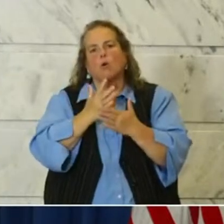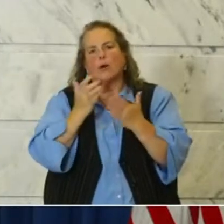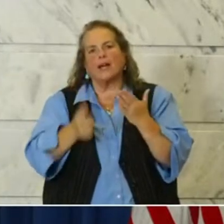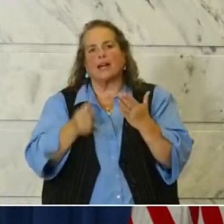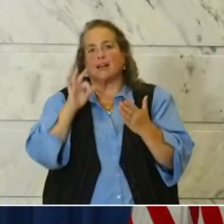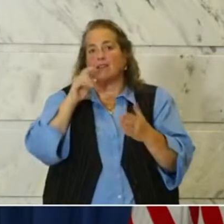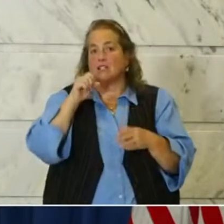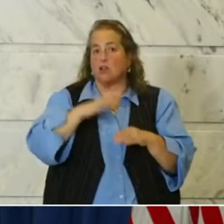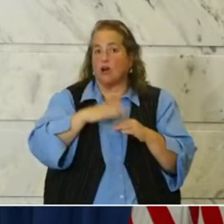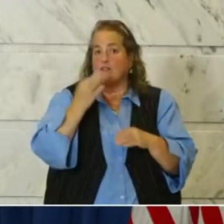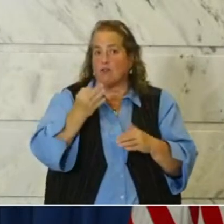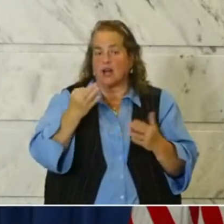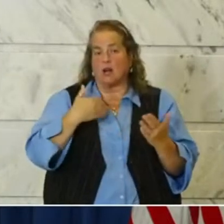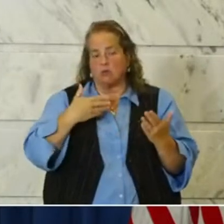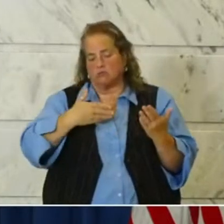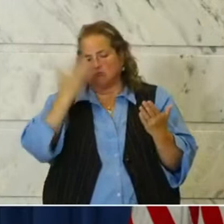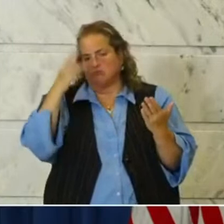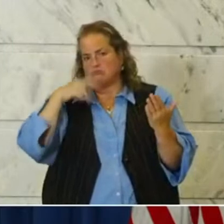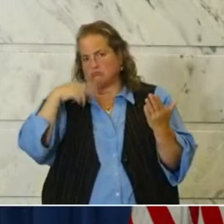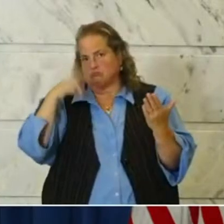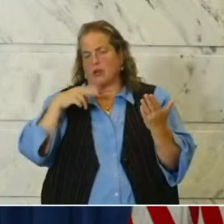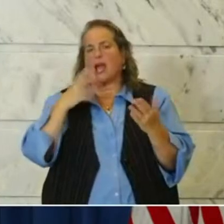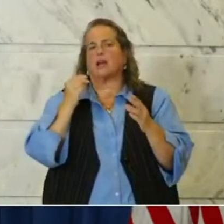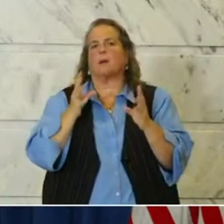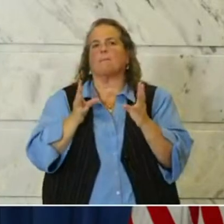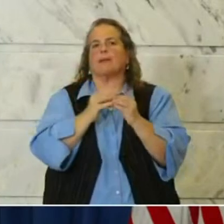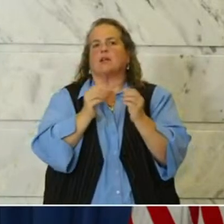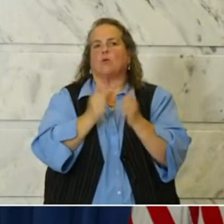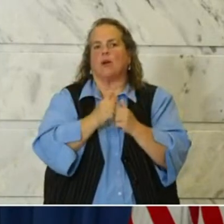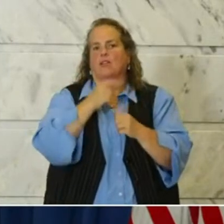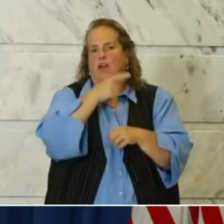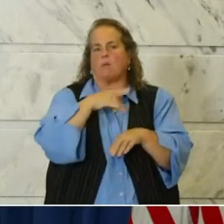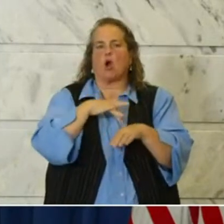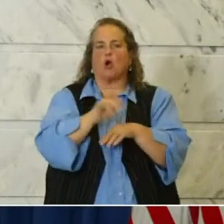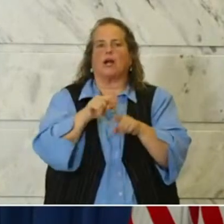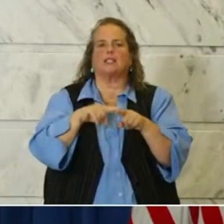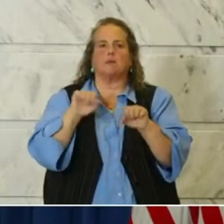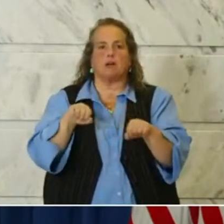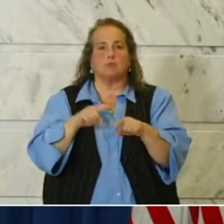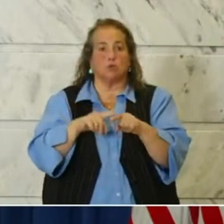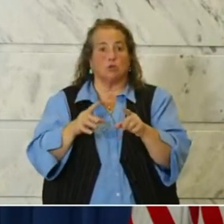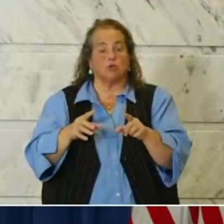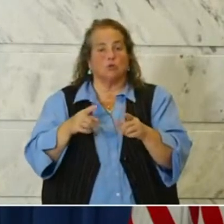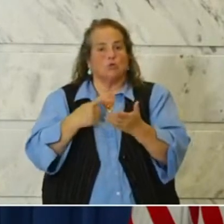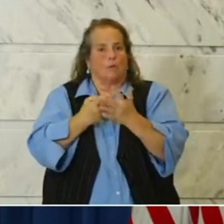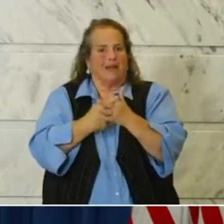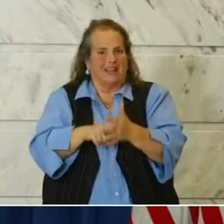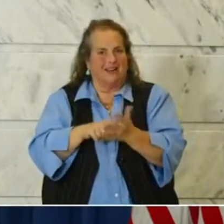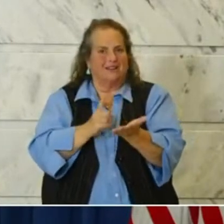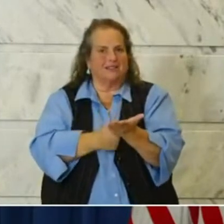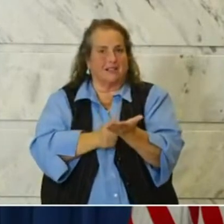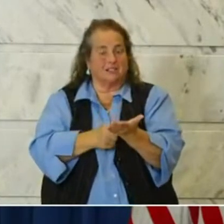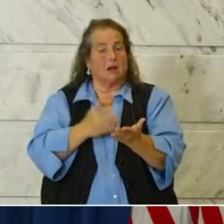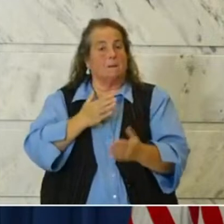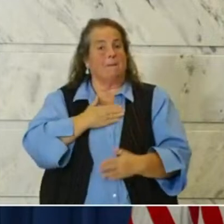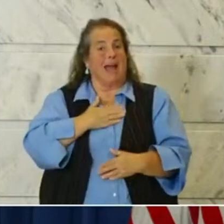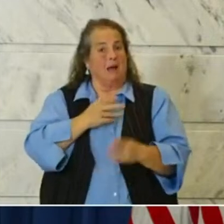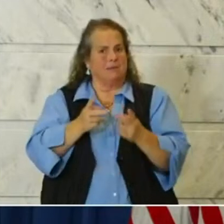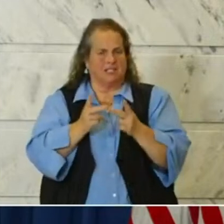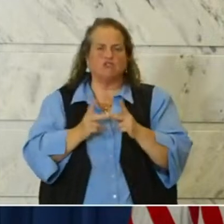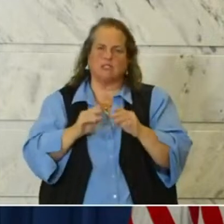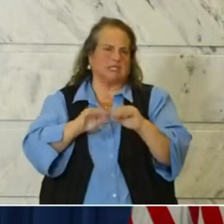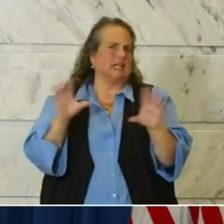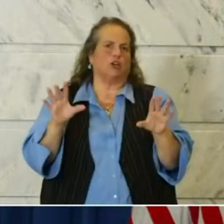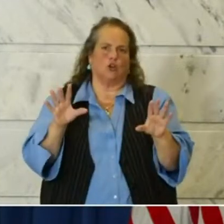on Friday, and meet with them as early as possible to begin those discussions. My position's pretty clear. We